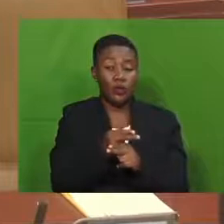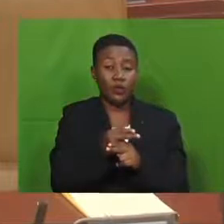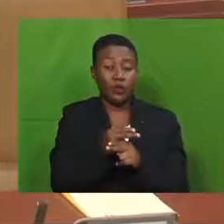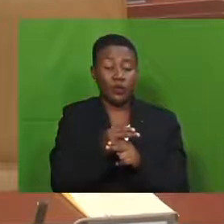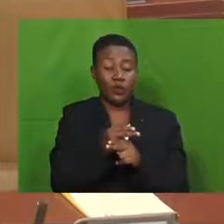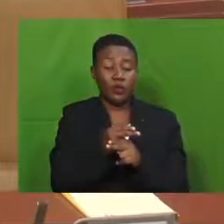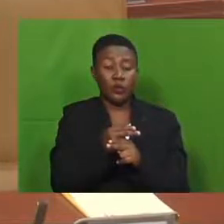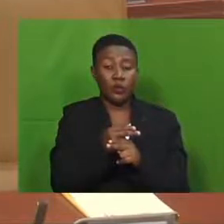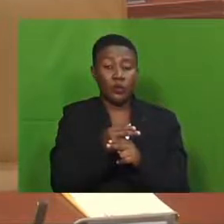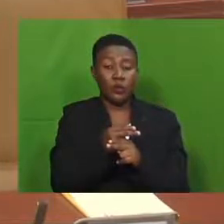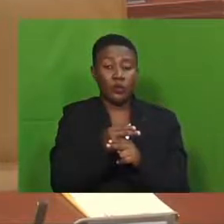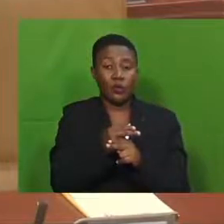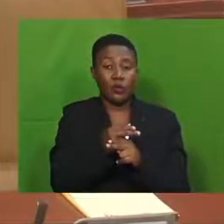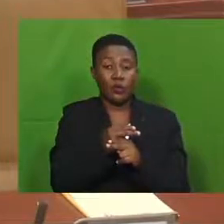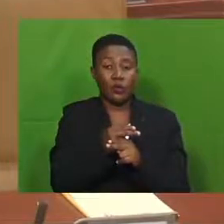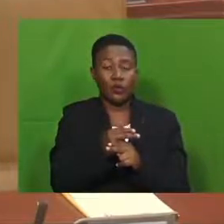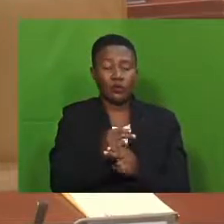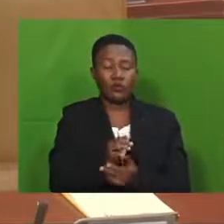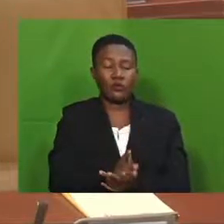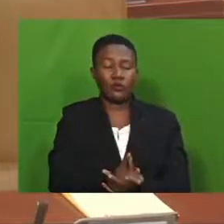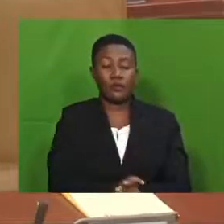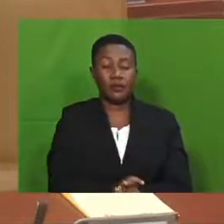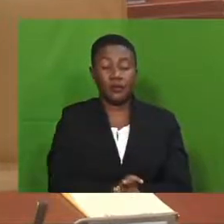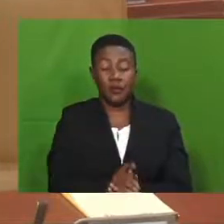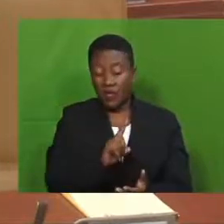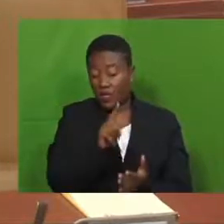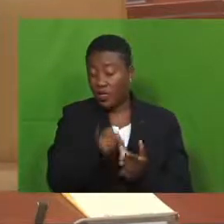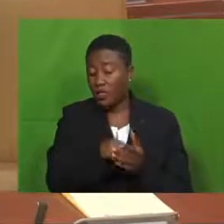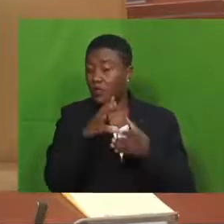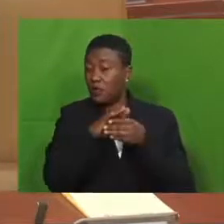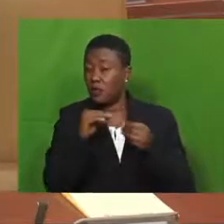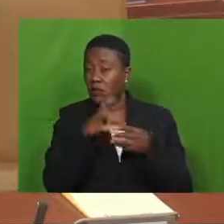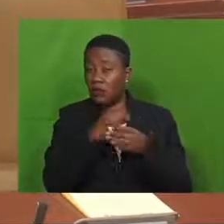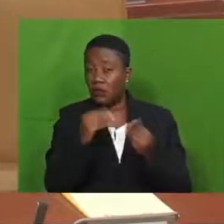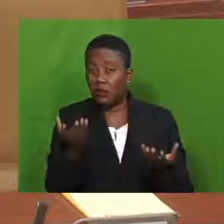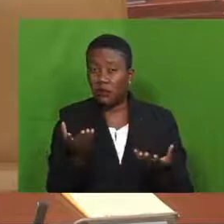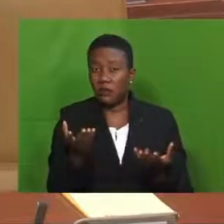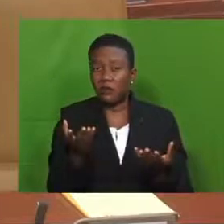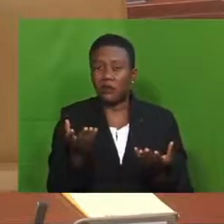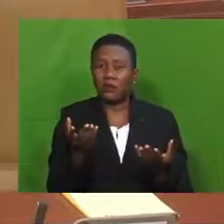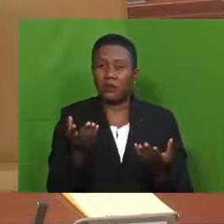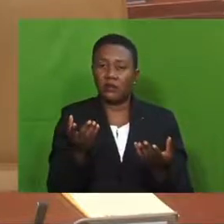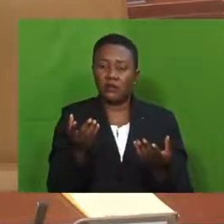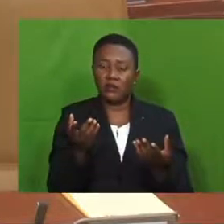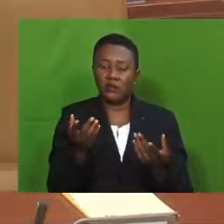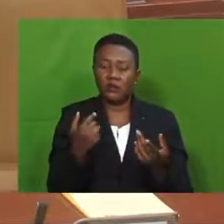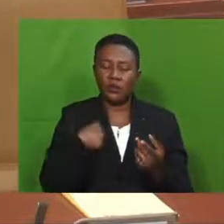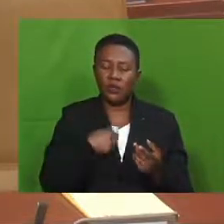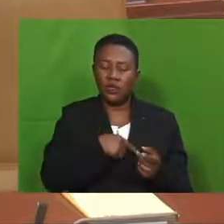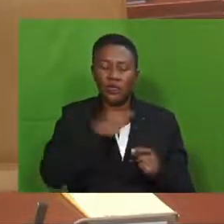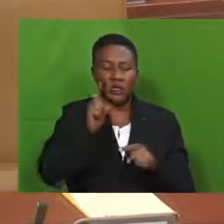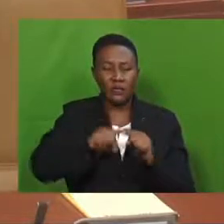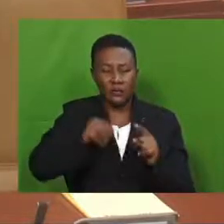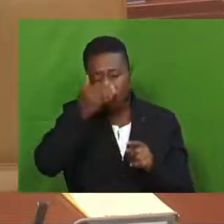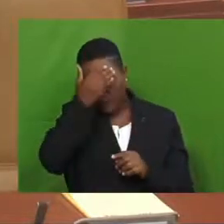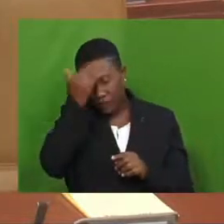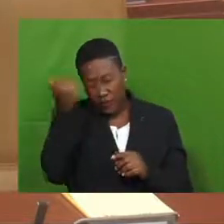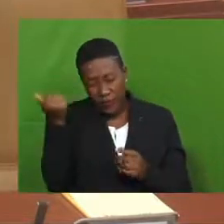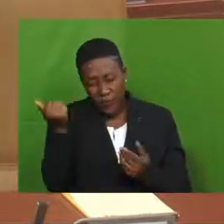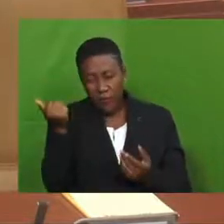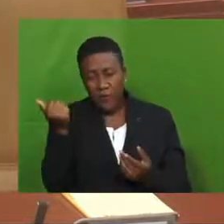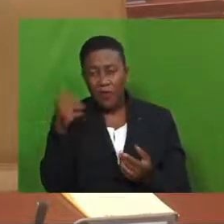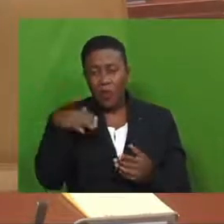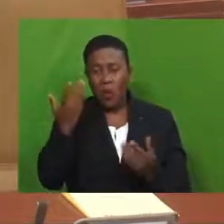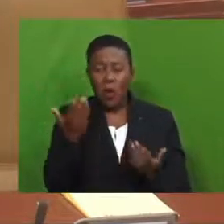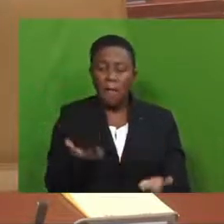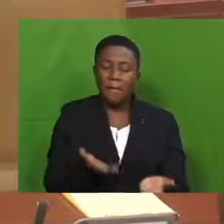Honorable Haruna Idrisu. The speech could not have been presented by